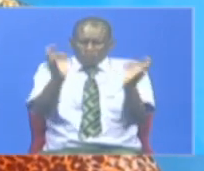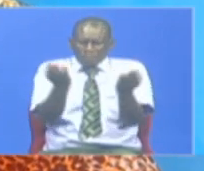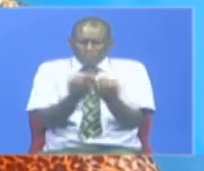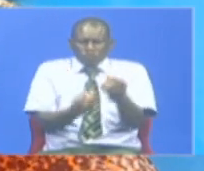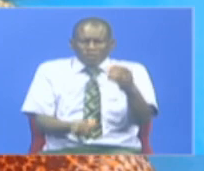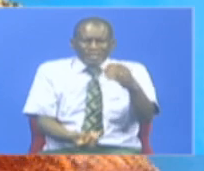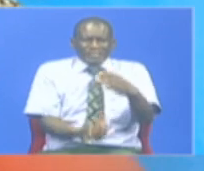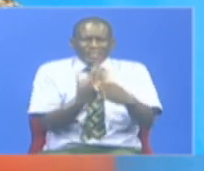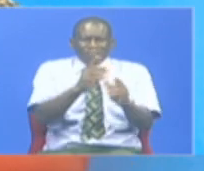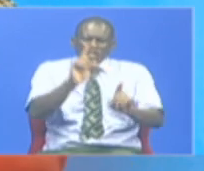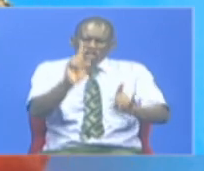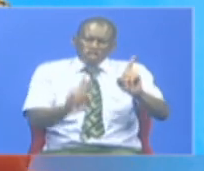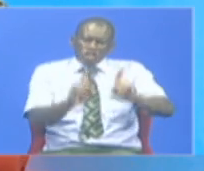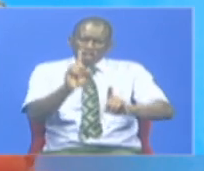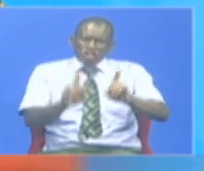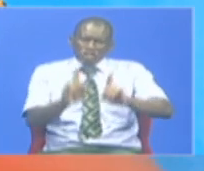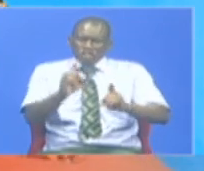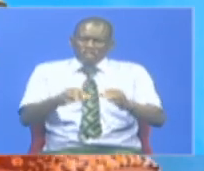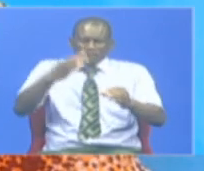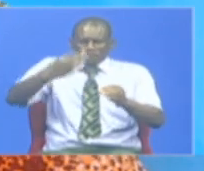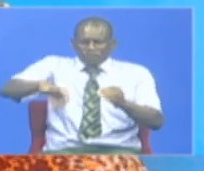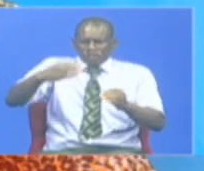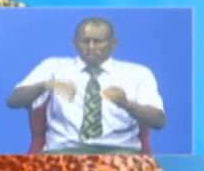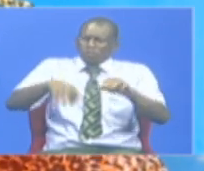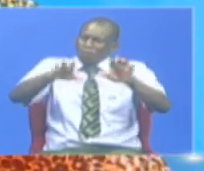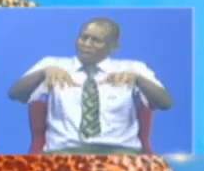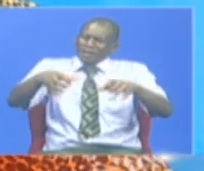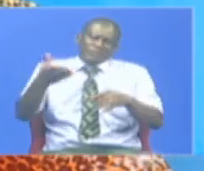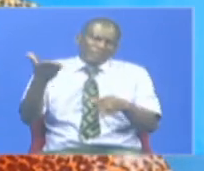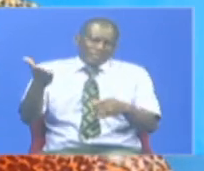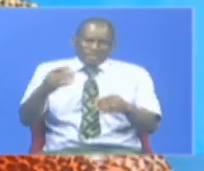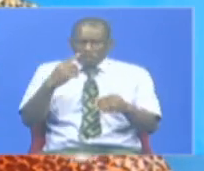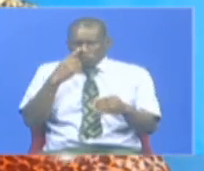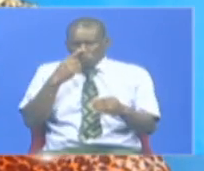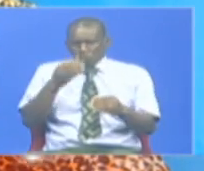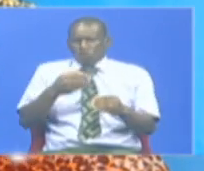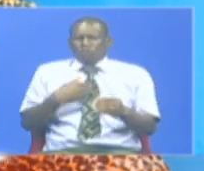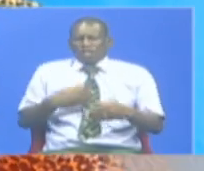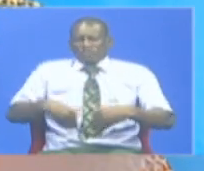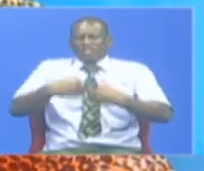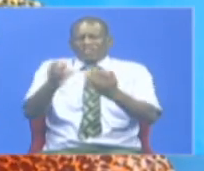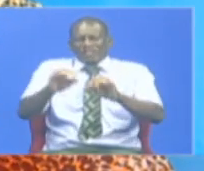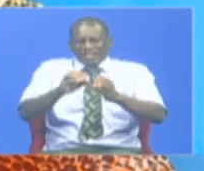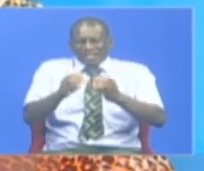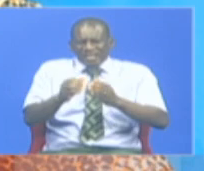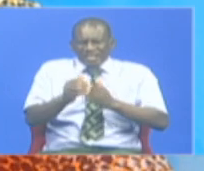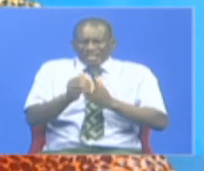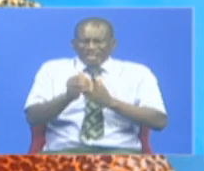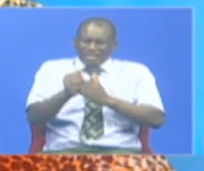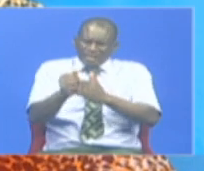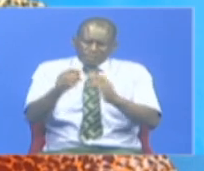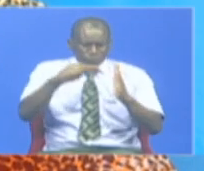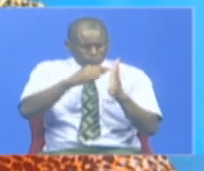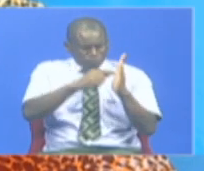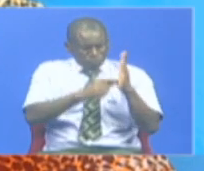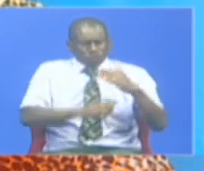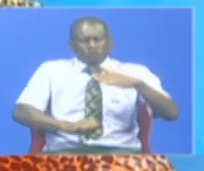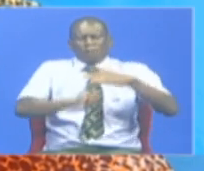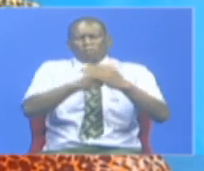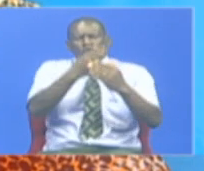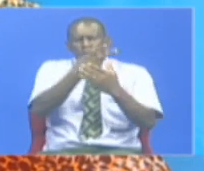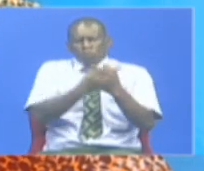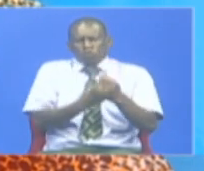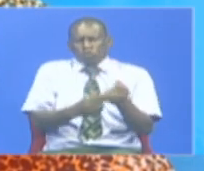establish kitchen vegetable gardens. We have issued guidelines to support both rural and